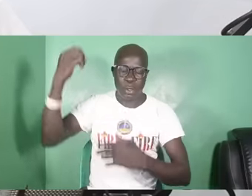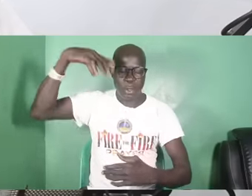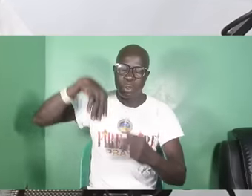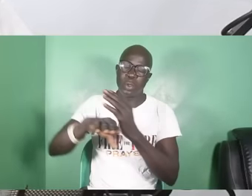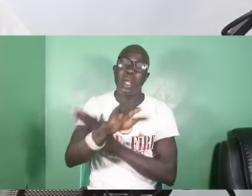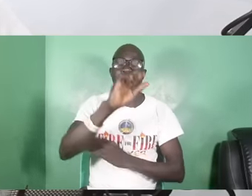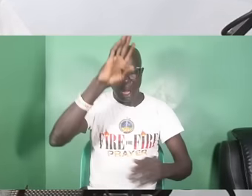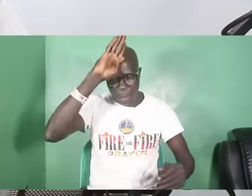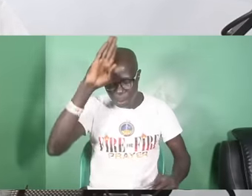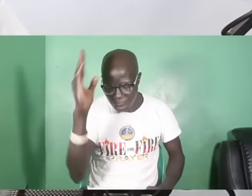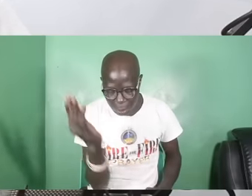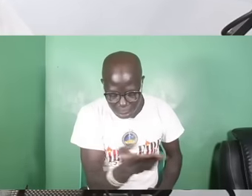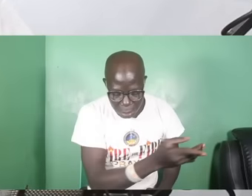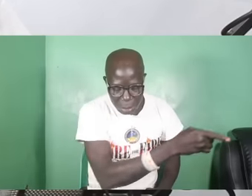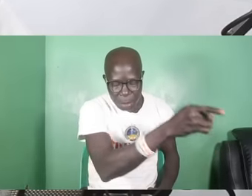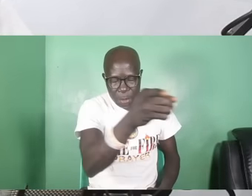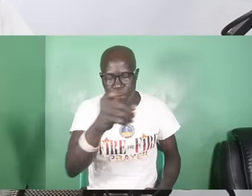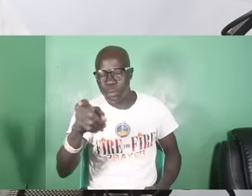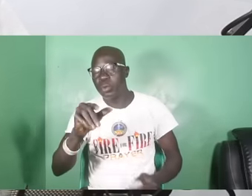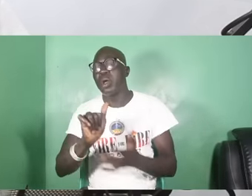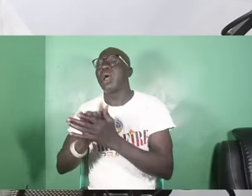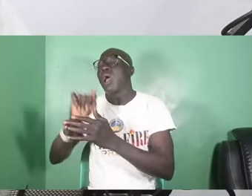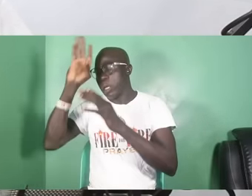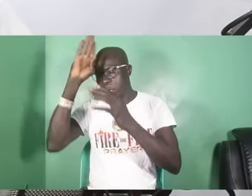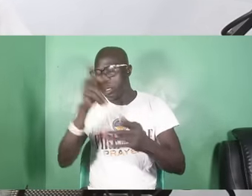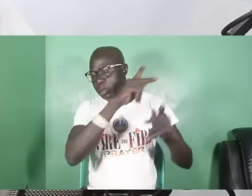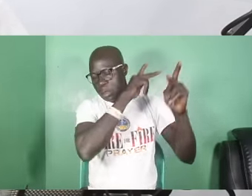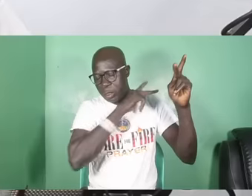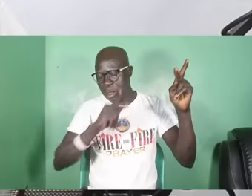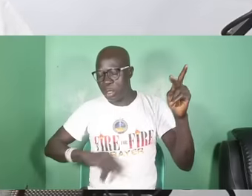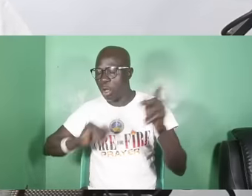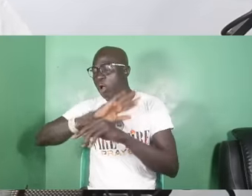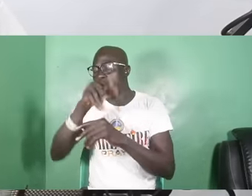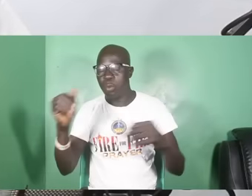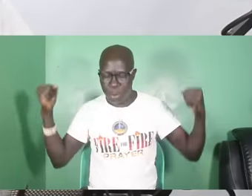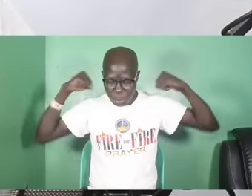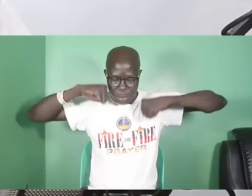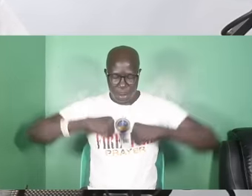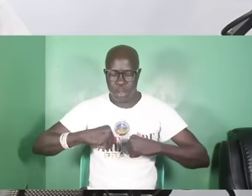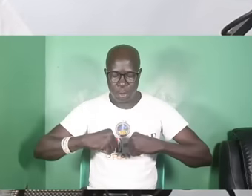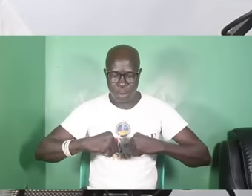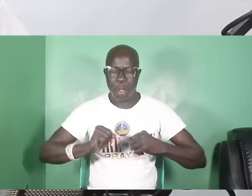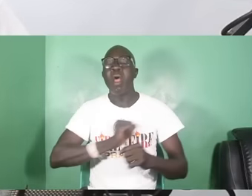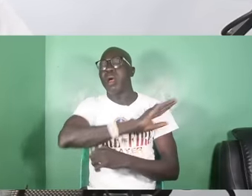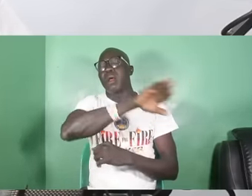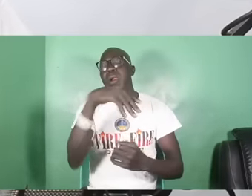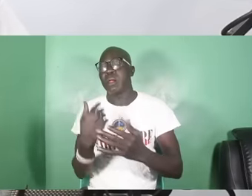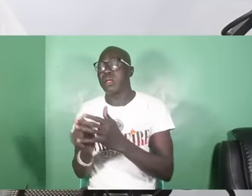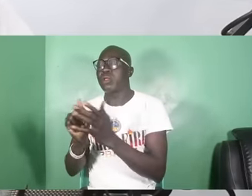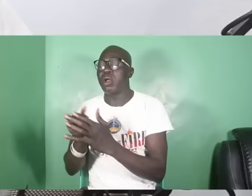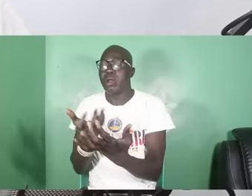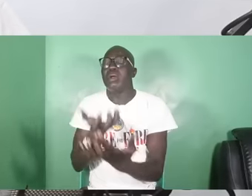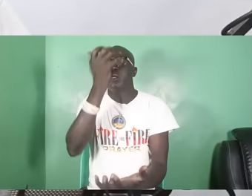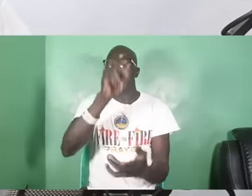This morning. By the grace of God. I am greeting you. I greet all the kings and chiefs. I greet